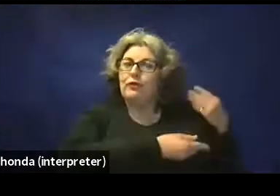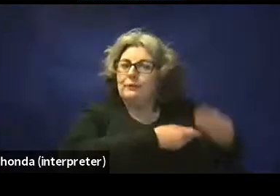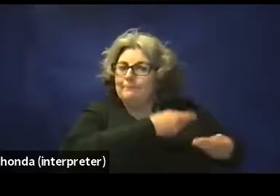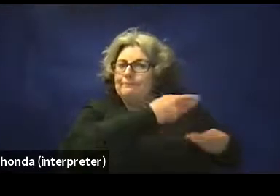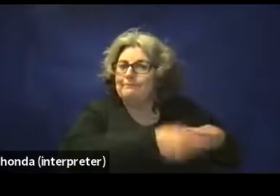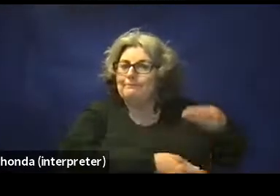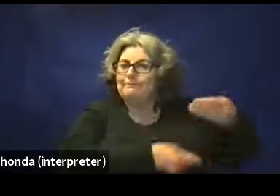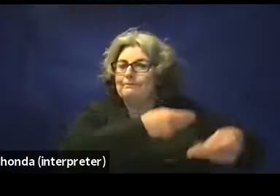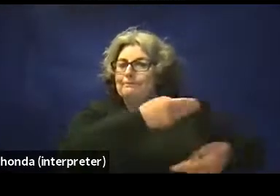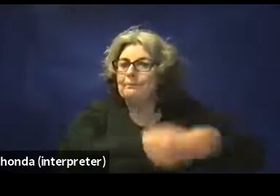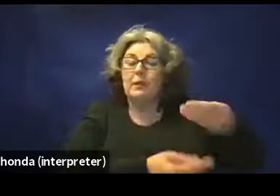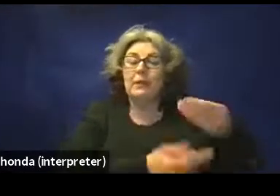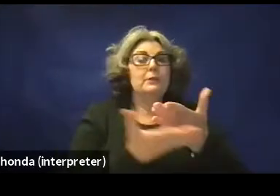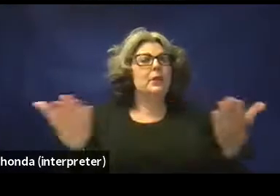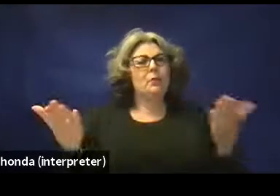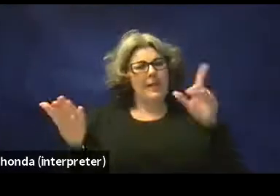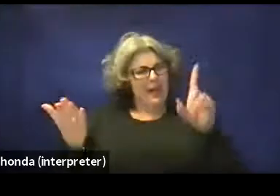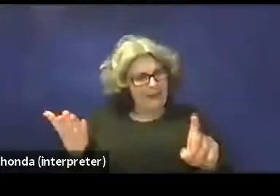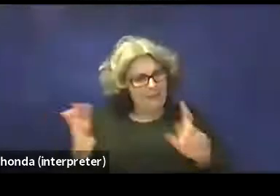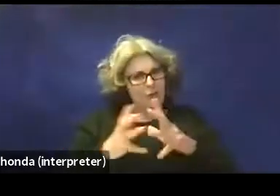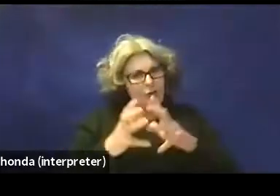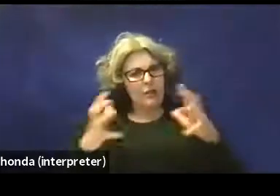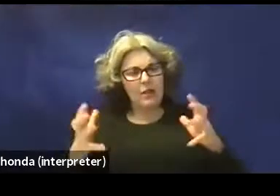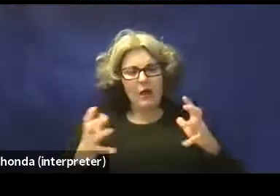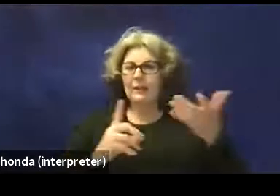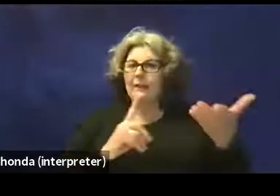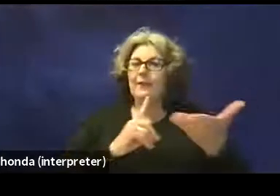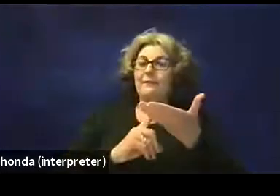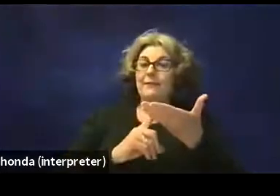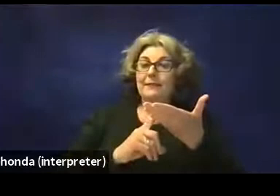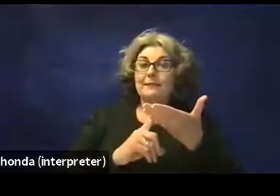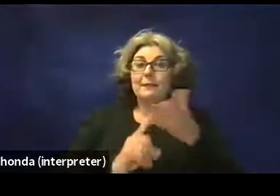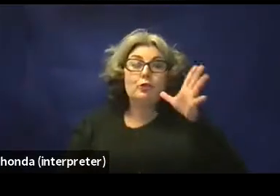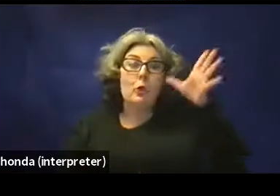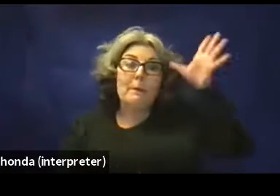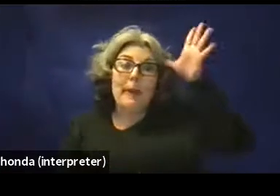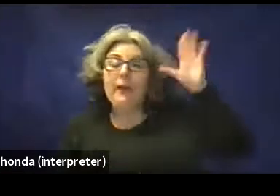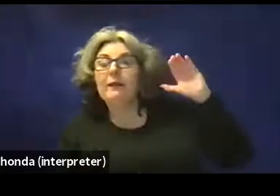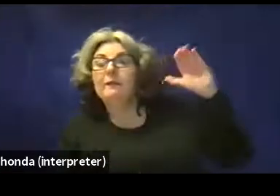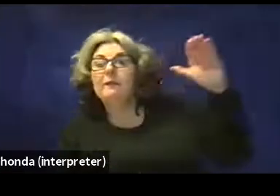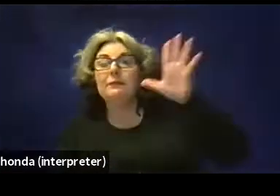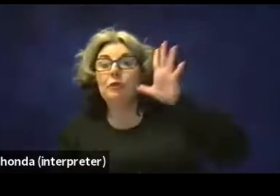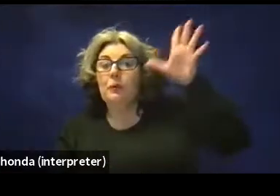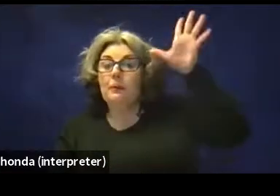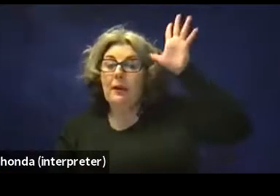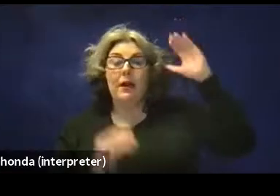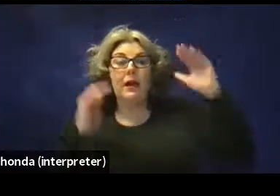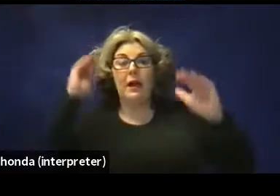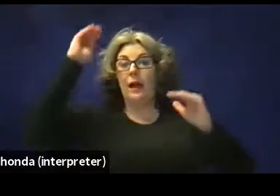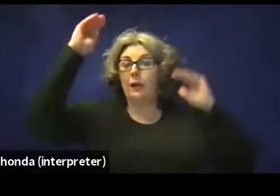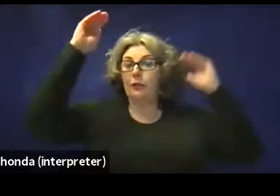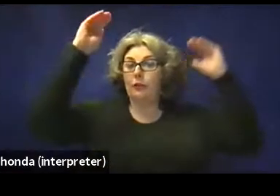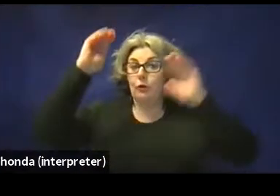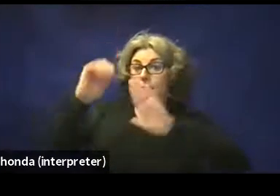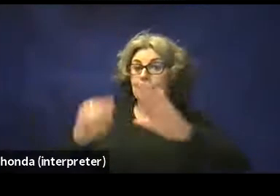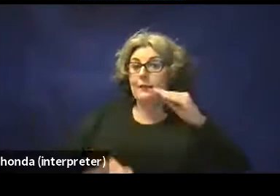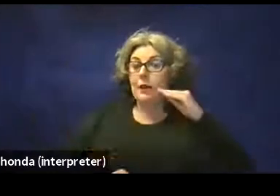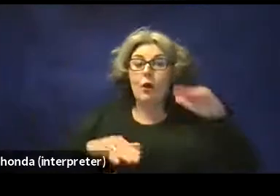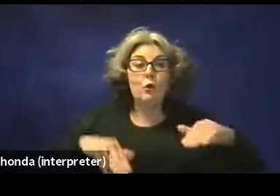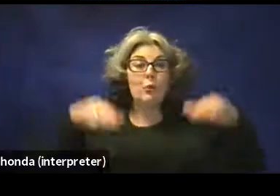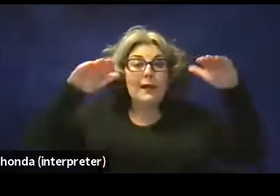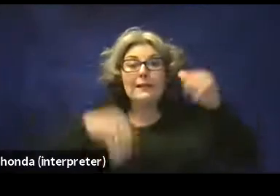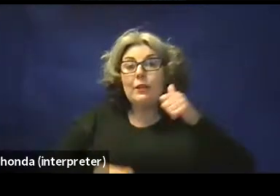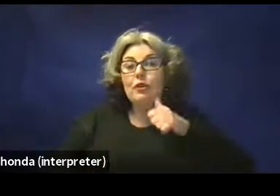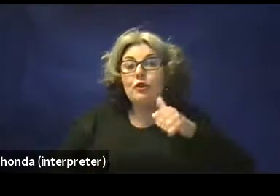on. So we have to do a lot of convincing to our parents, the adults in the home that are raising the